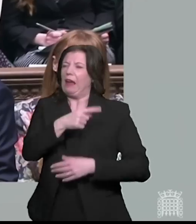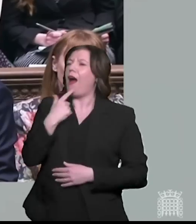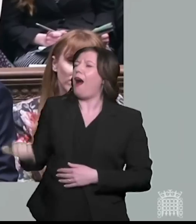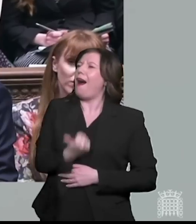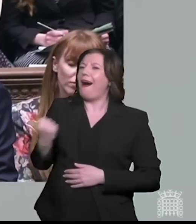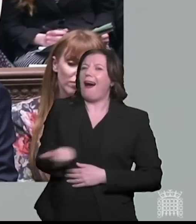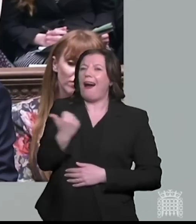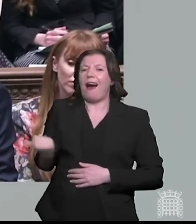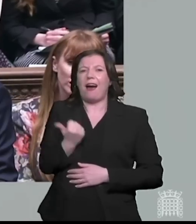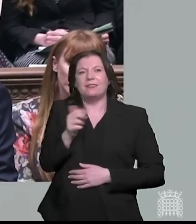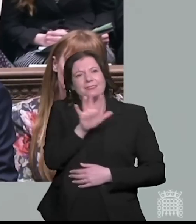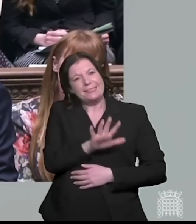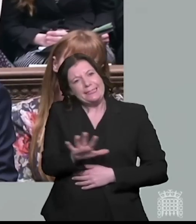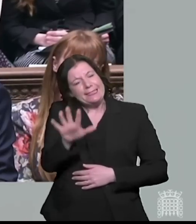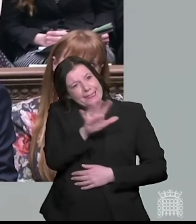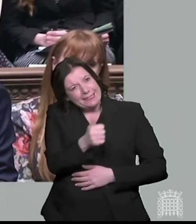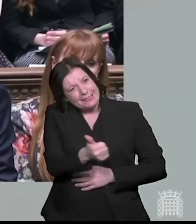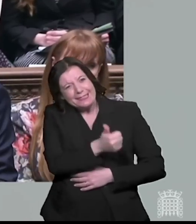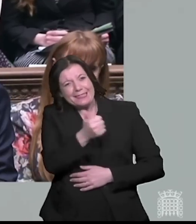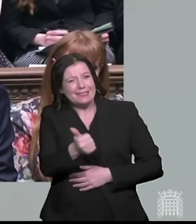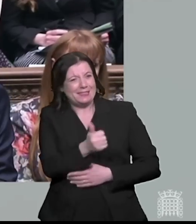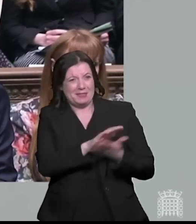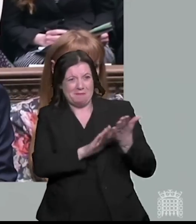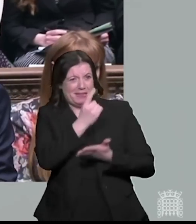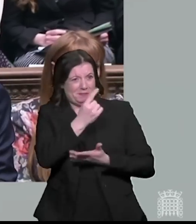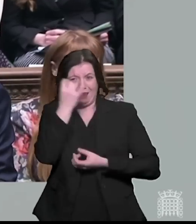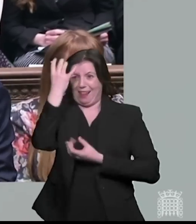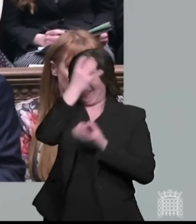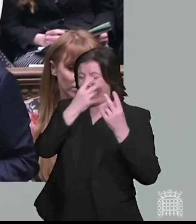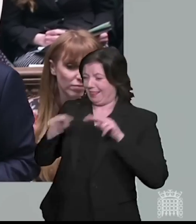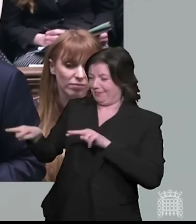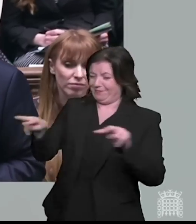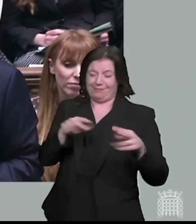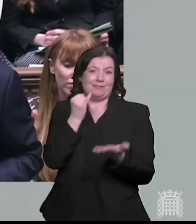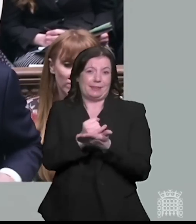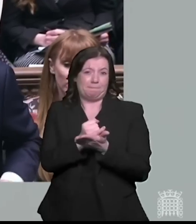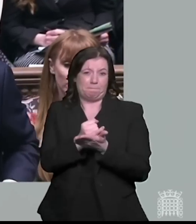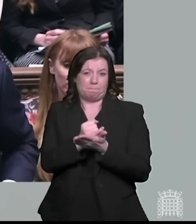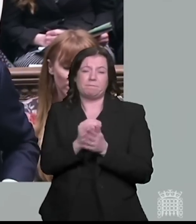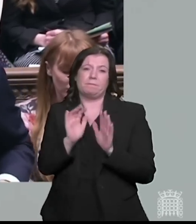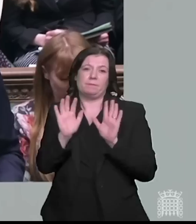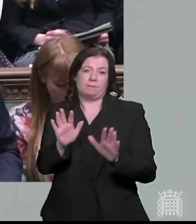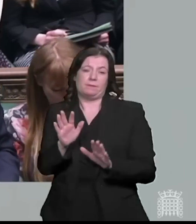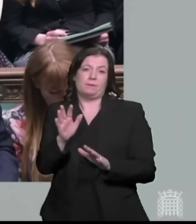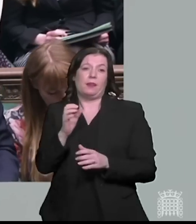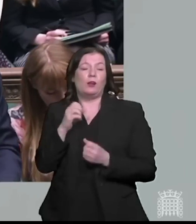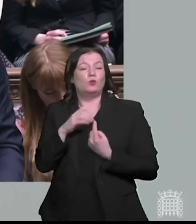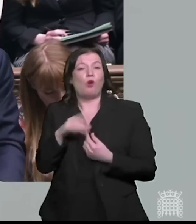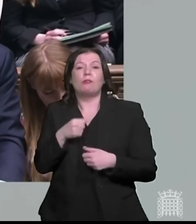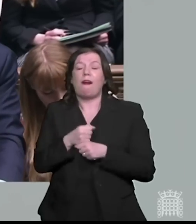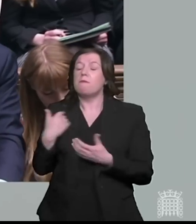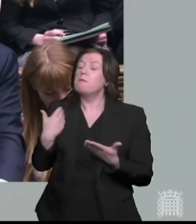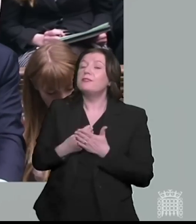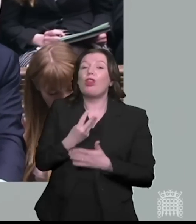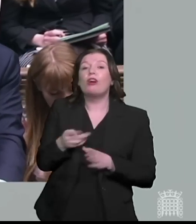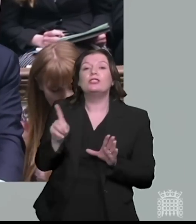fine, the more he shows just how out of touch they are. After 13 years of his government,